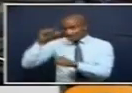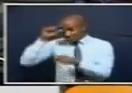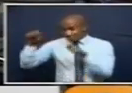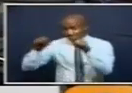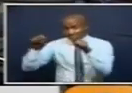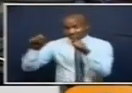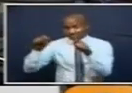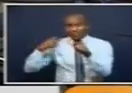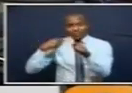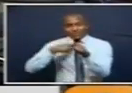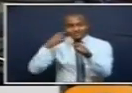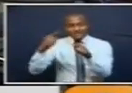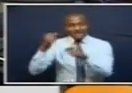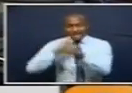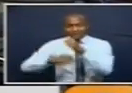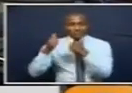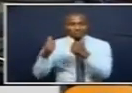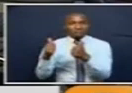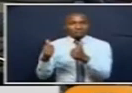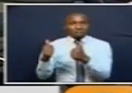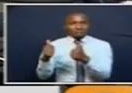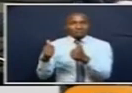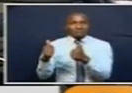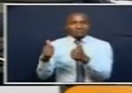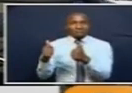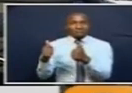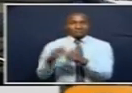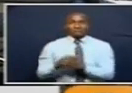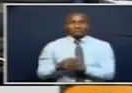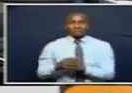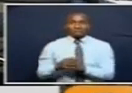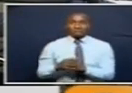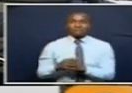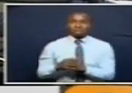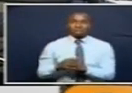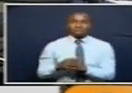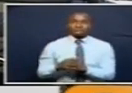see tangible things. All right. You may belittle what has been done. You may belittle what has been done.